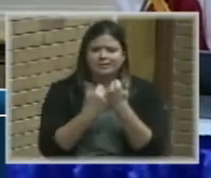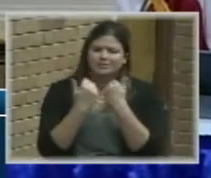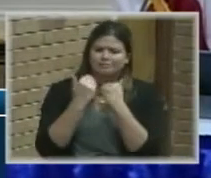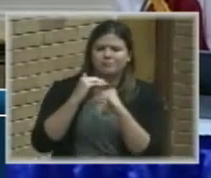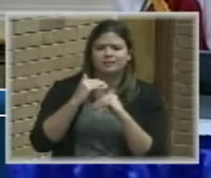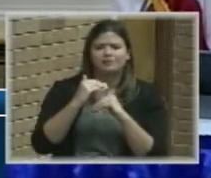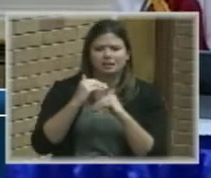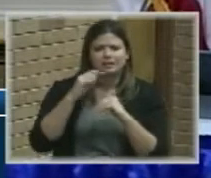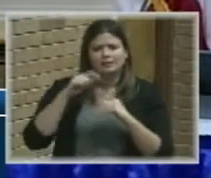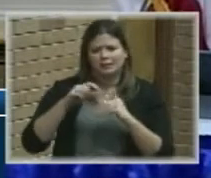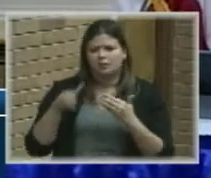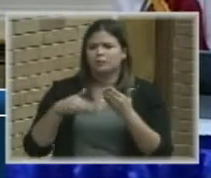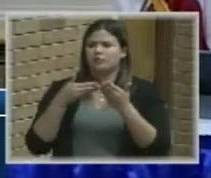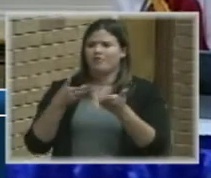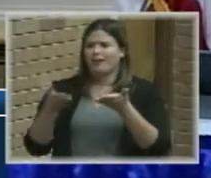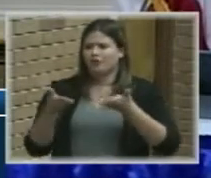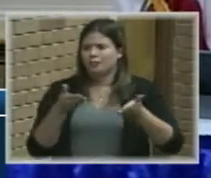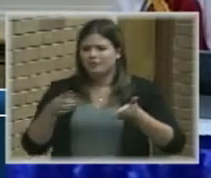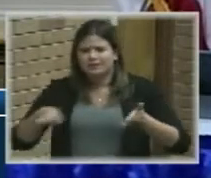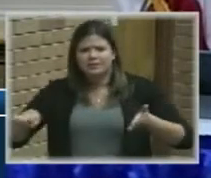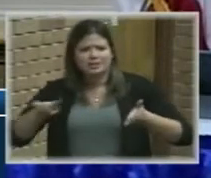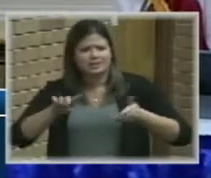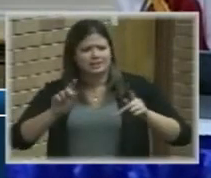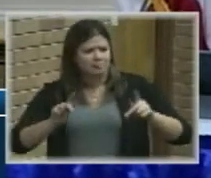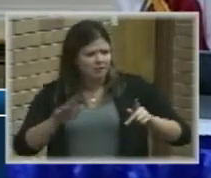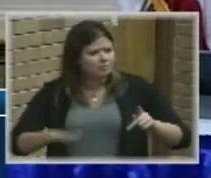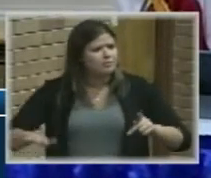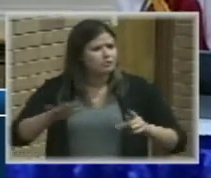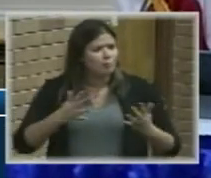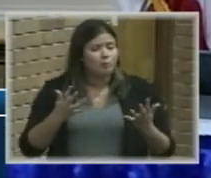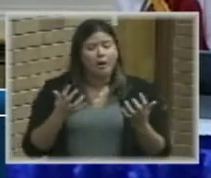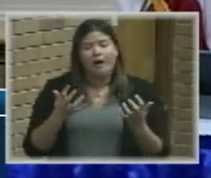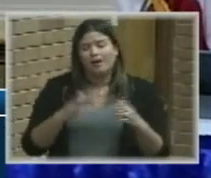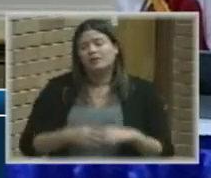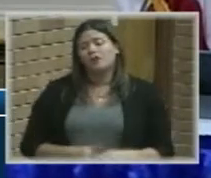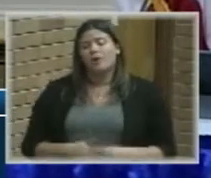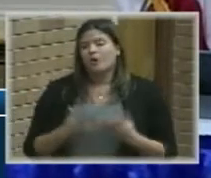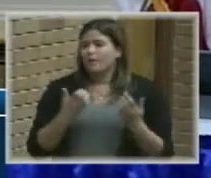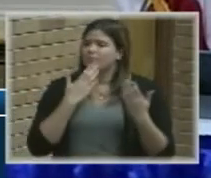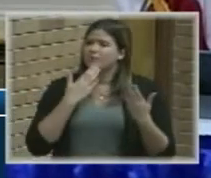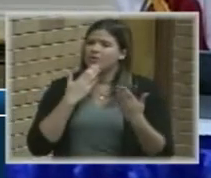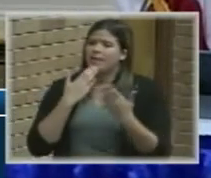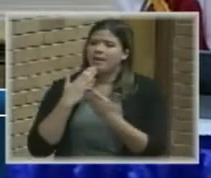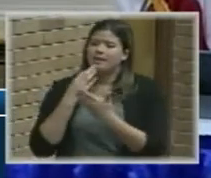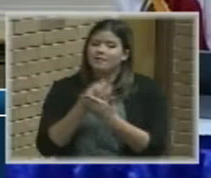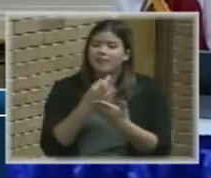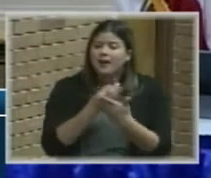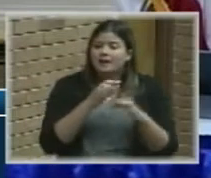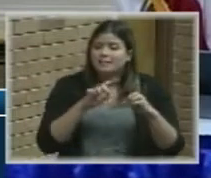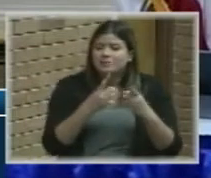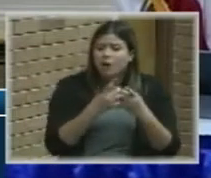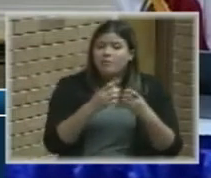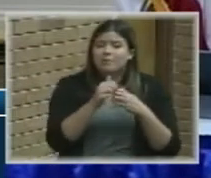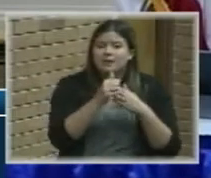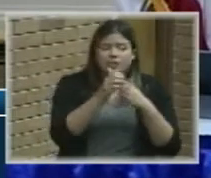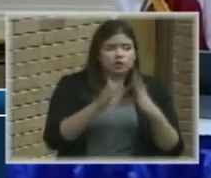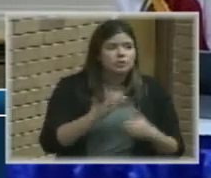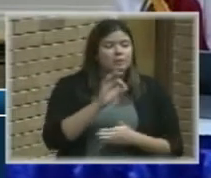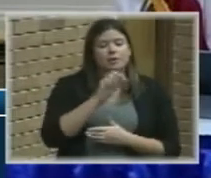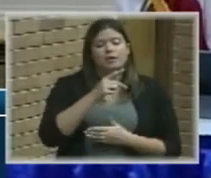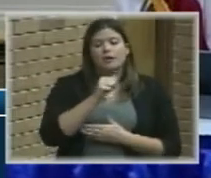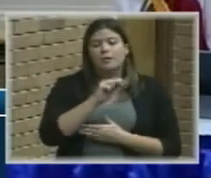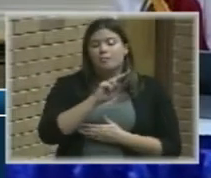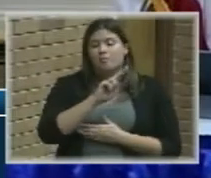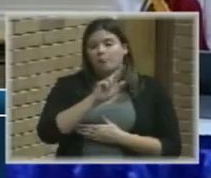services they know our residents want. I want to particularly thank our finance department leadership, Finance Director Paula